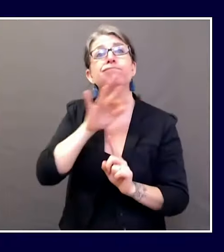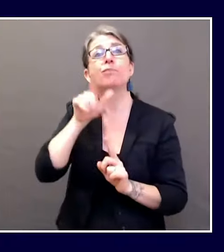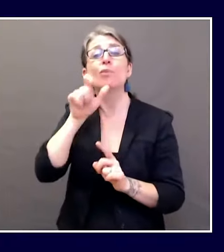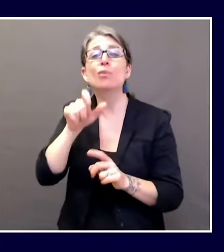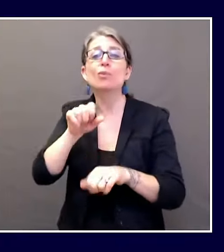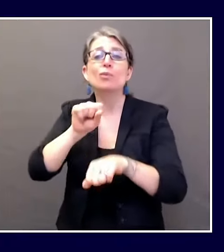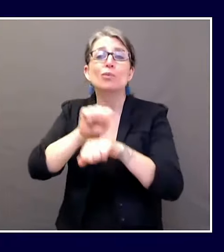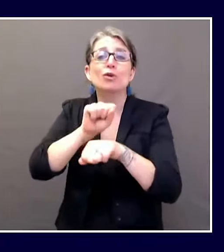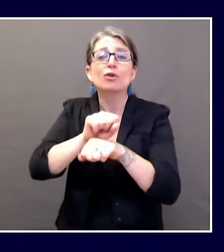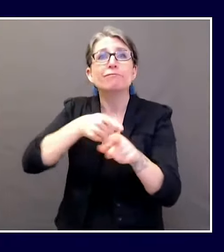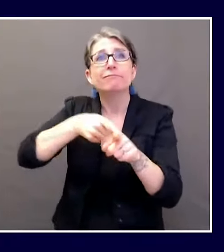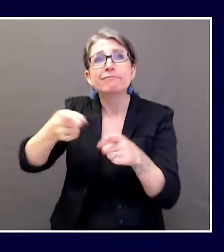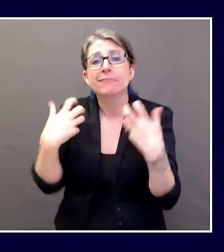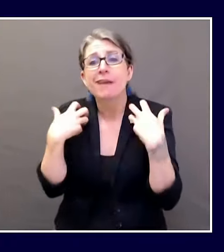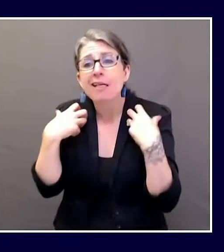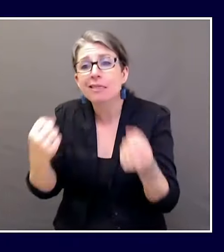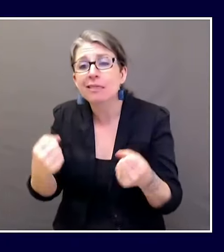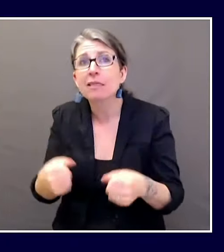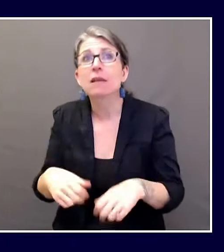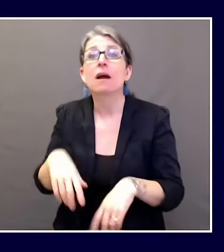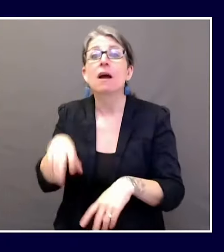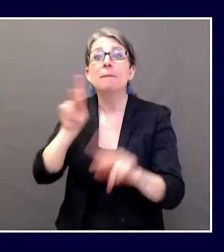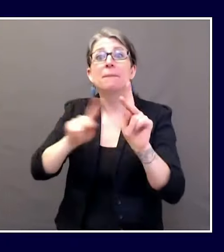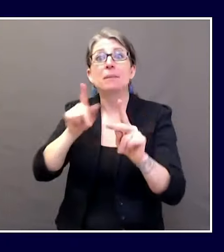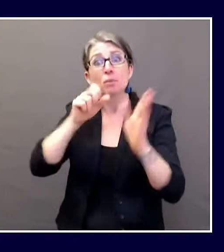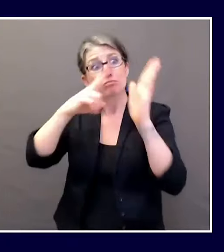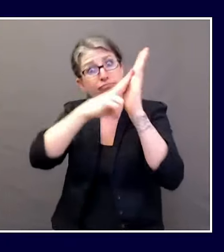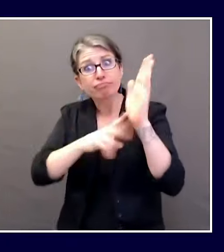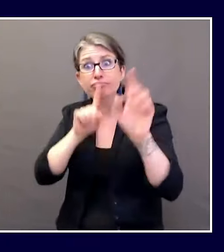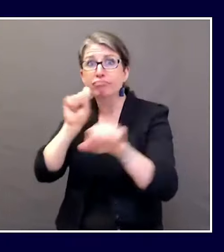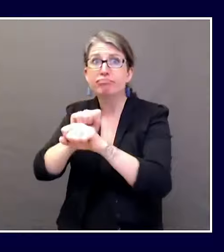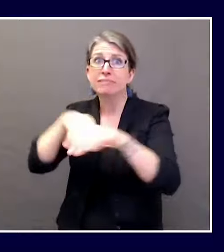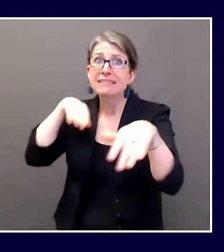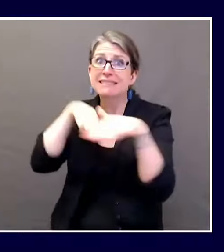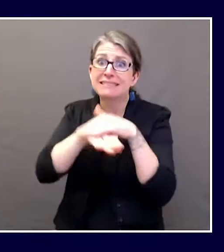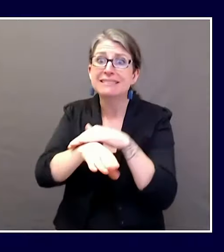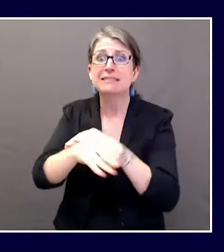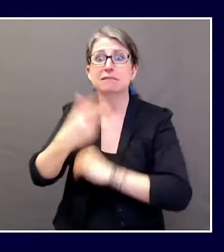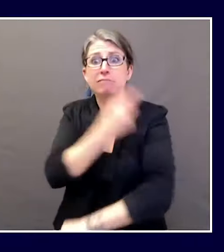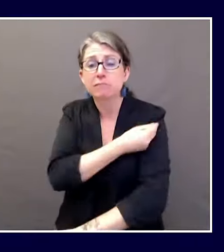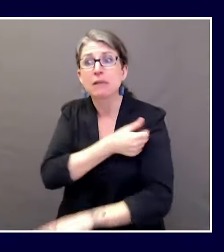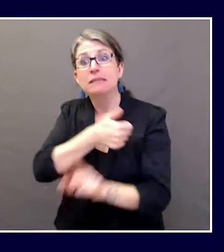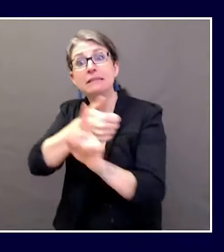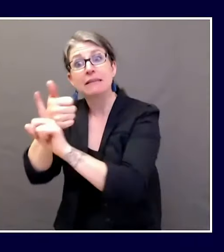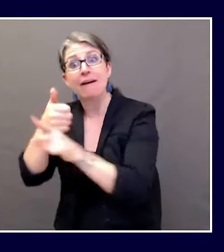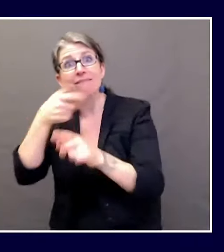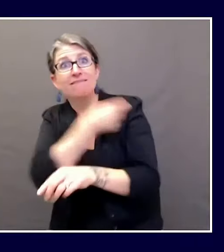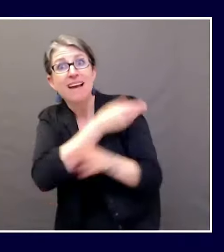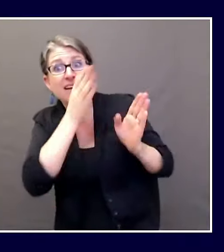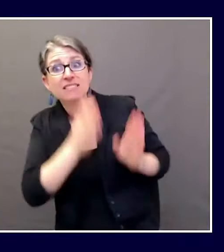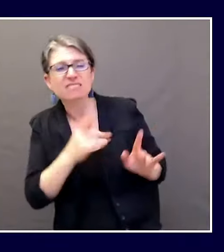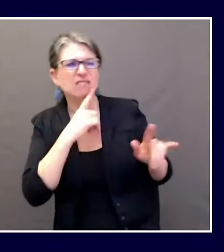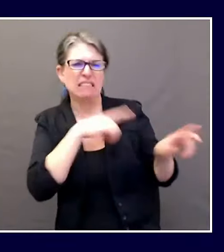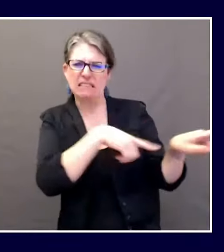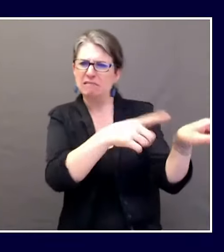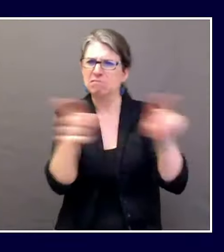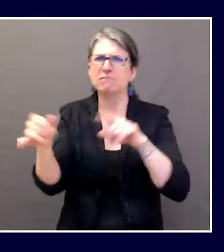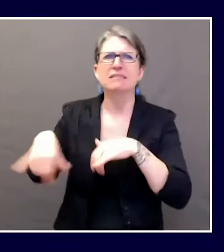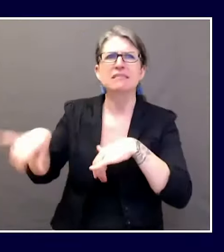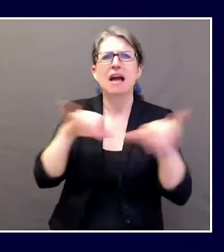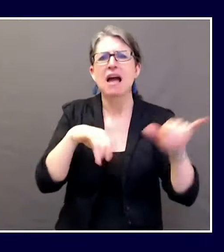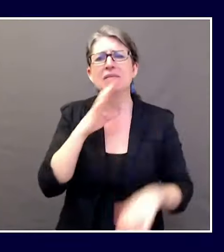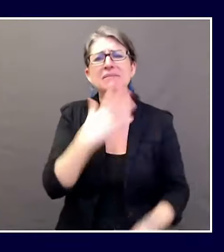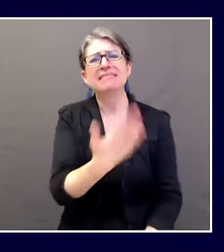well as others who are involved with vaccination across the state, there has been one consistent theme. They can be doing